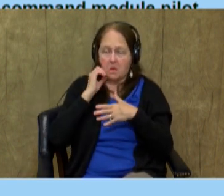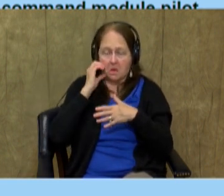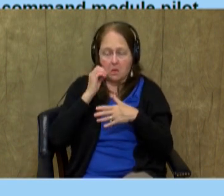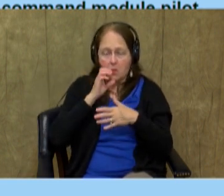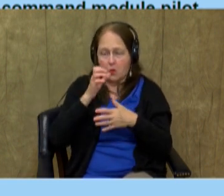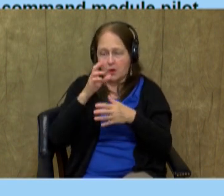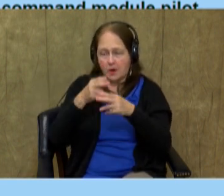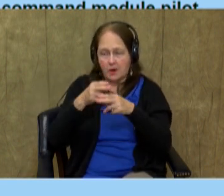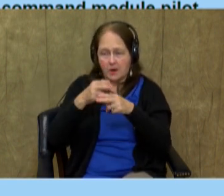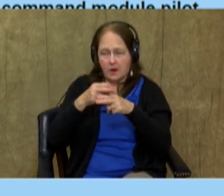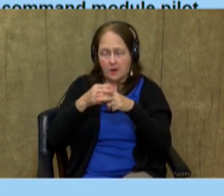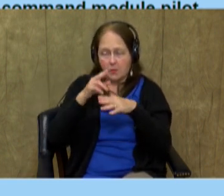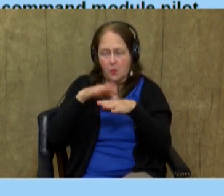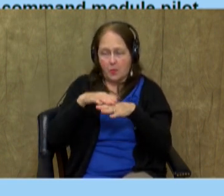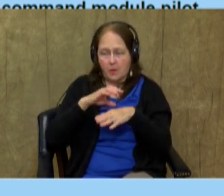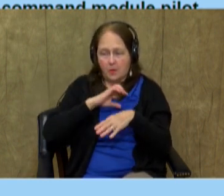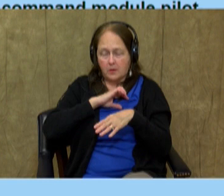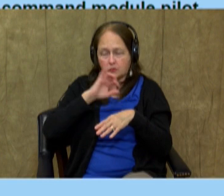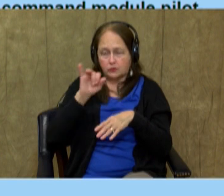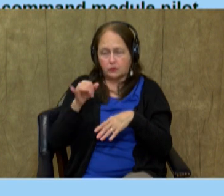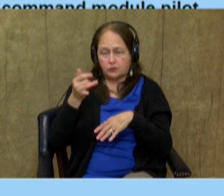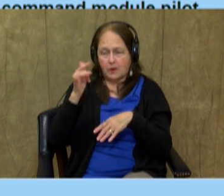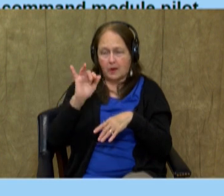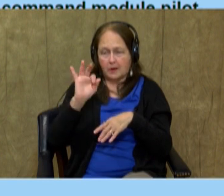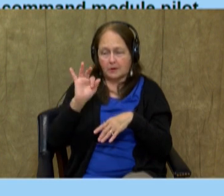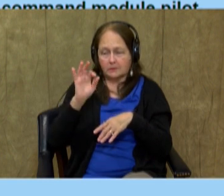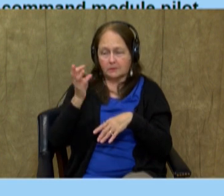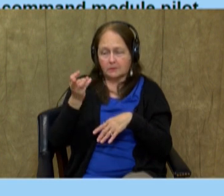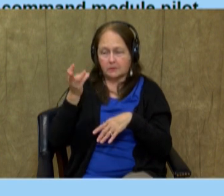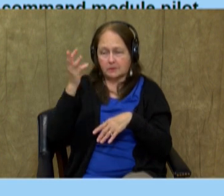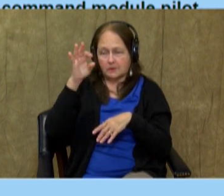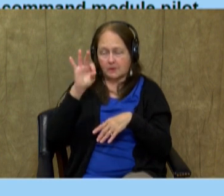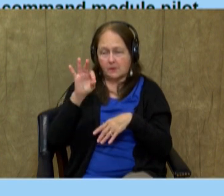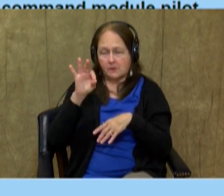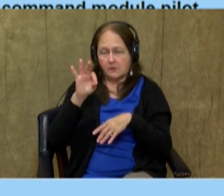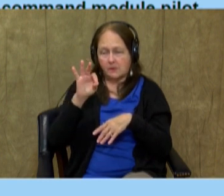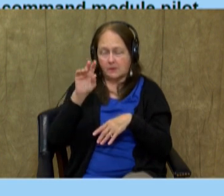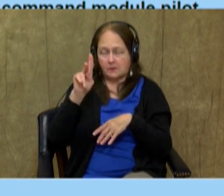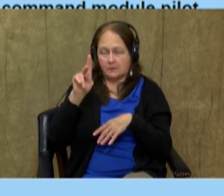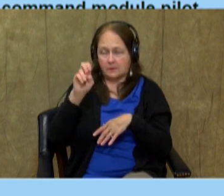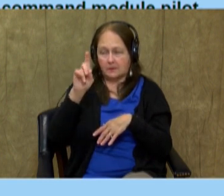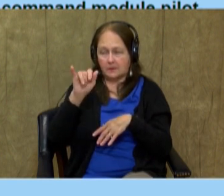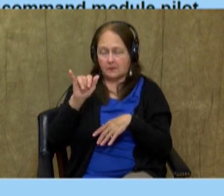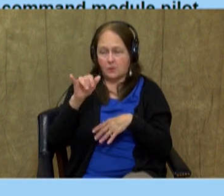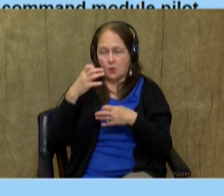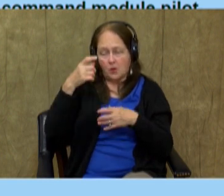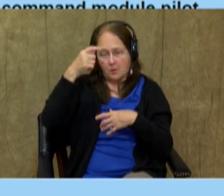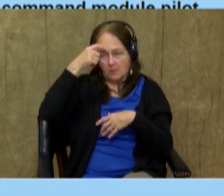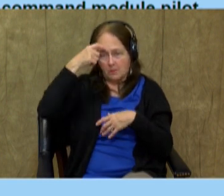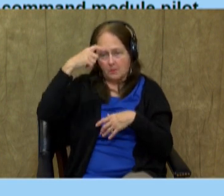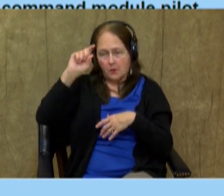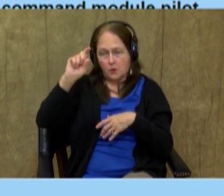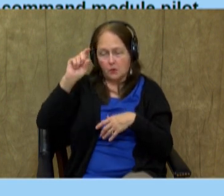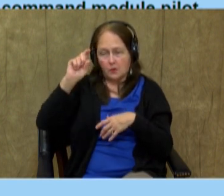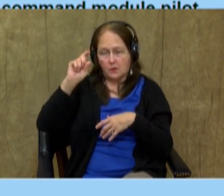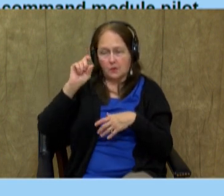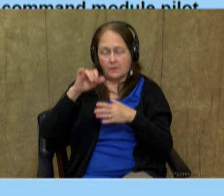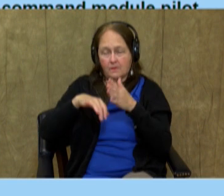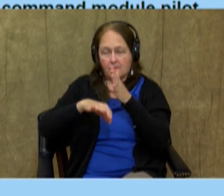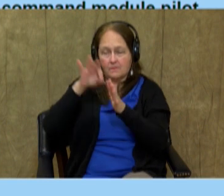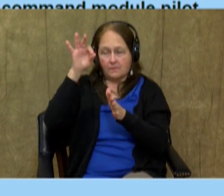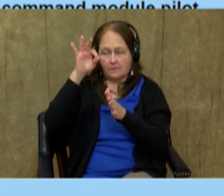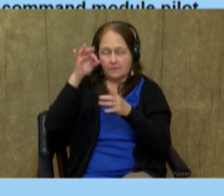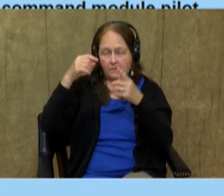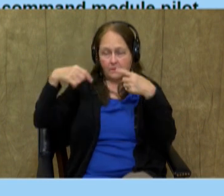the patch. So this was July 1969. Kennedy declared that he wanted us to get to the moon by the end of the decade, and